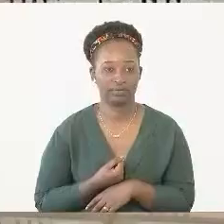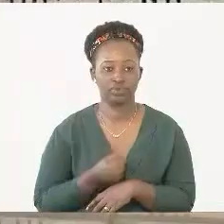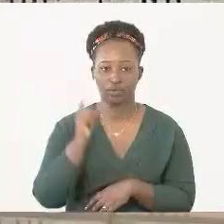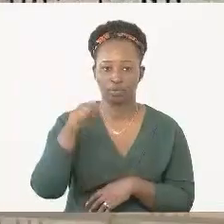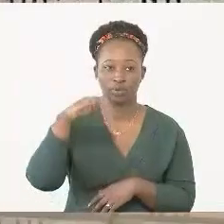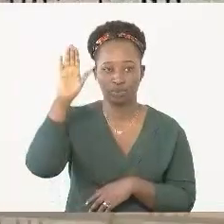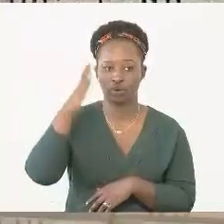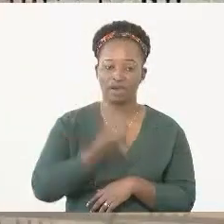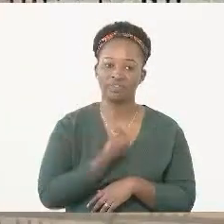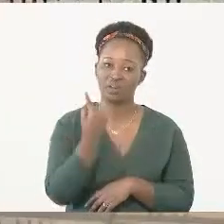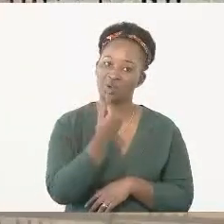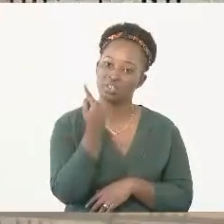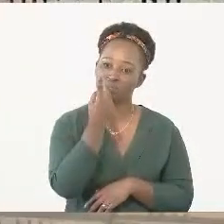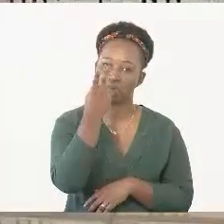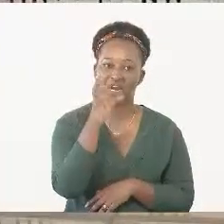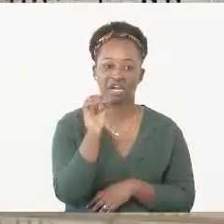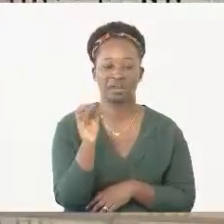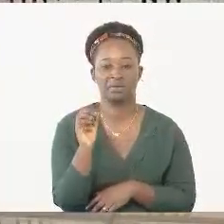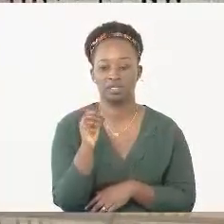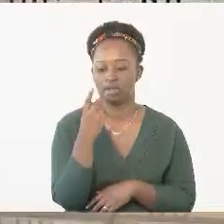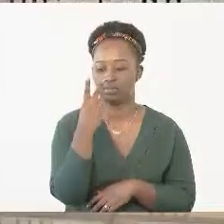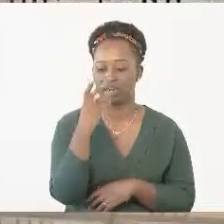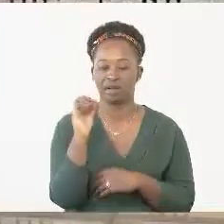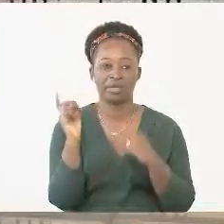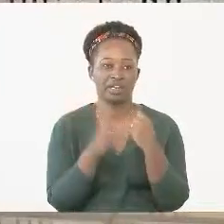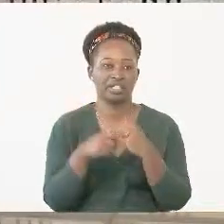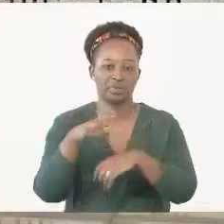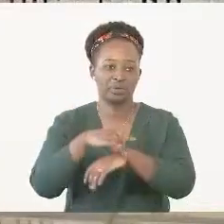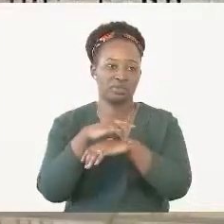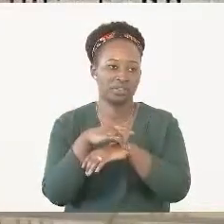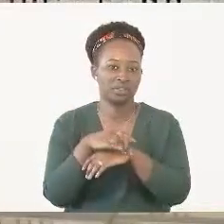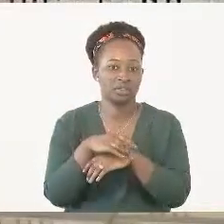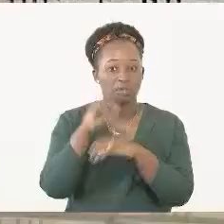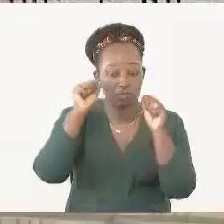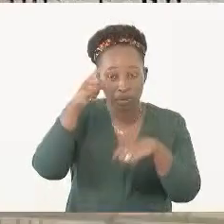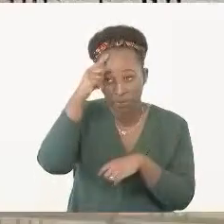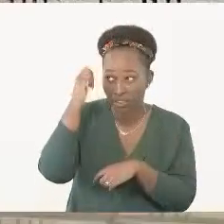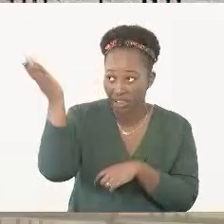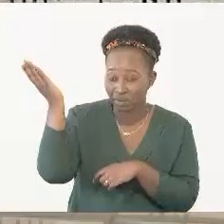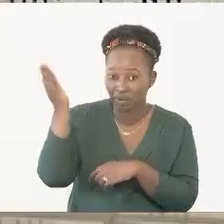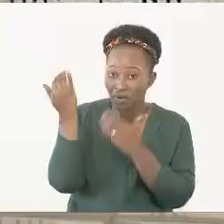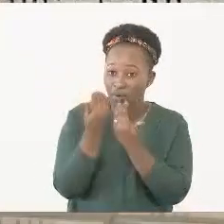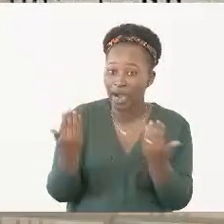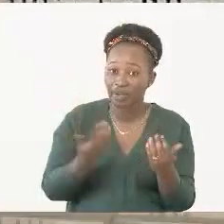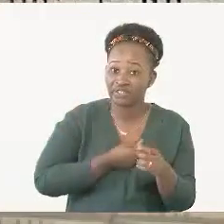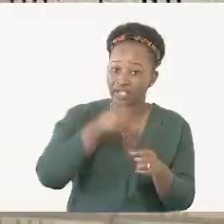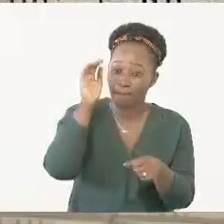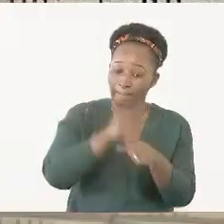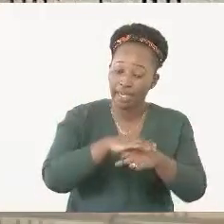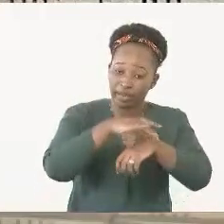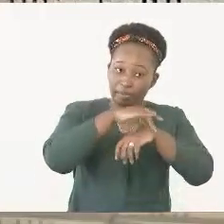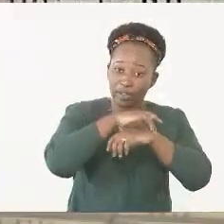has only 206 bones. Can you imagine this? The baby has many